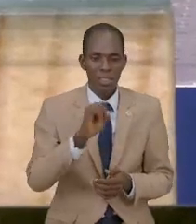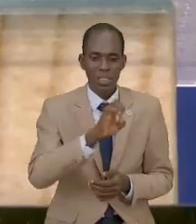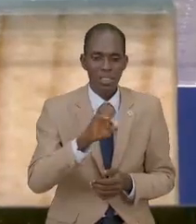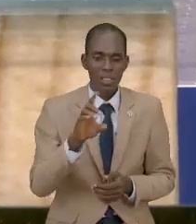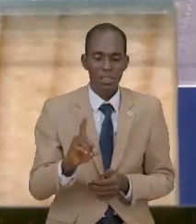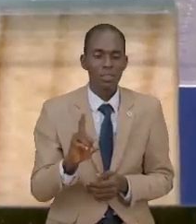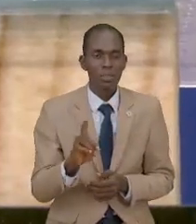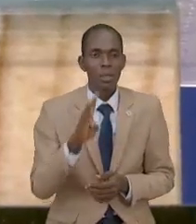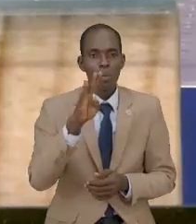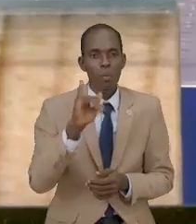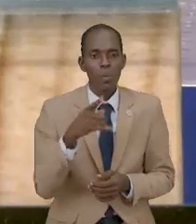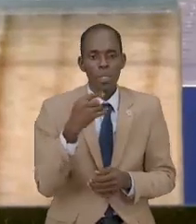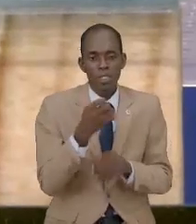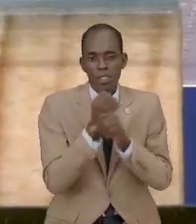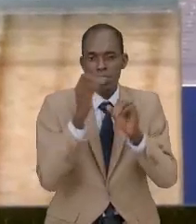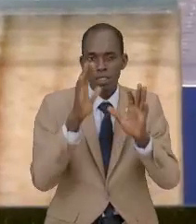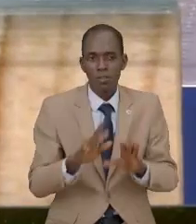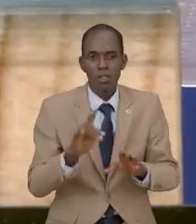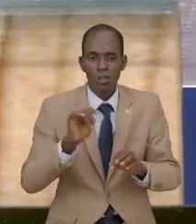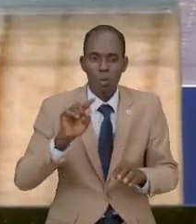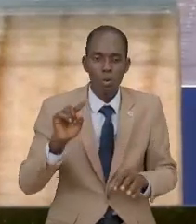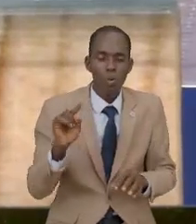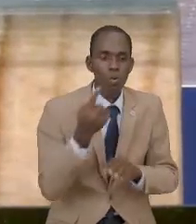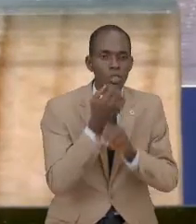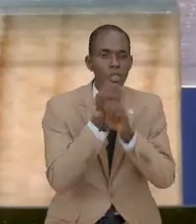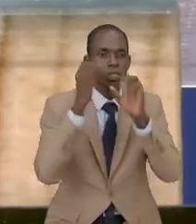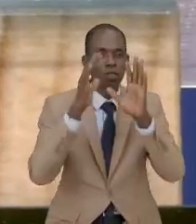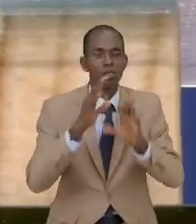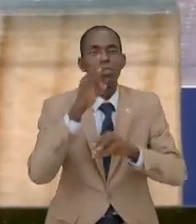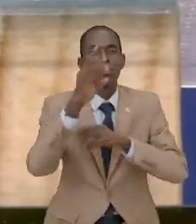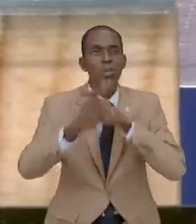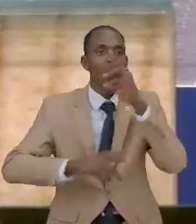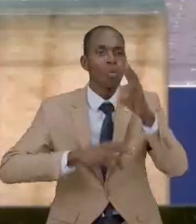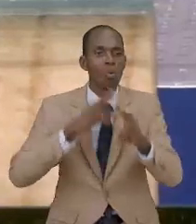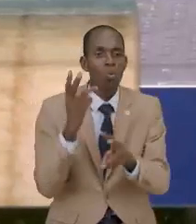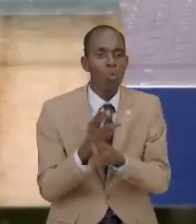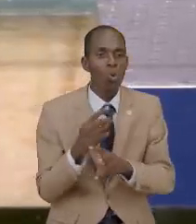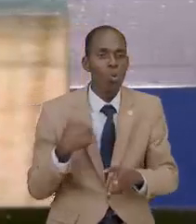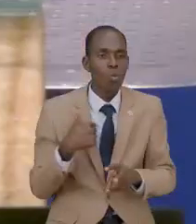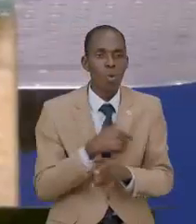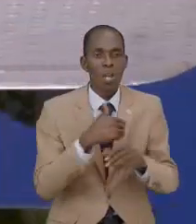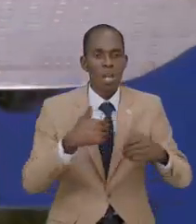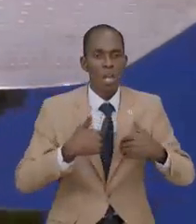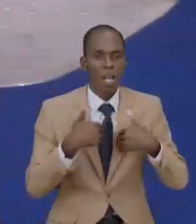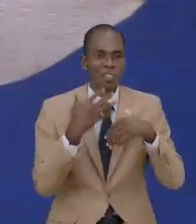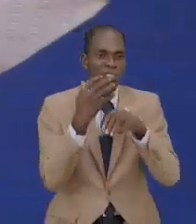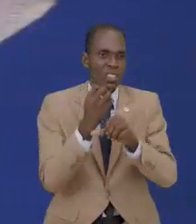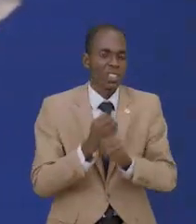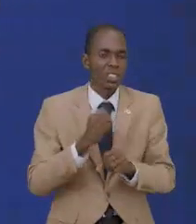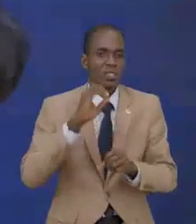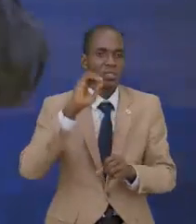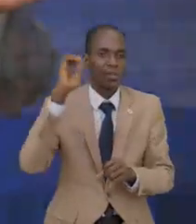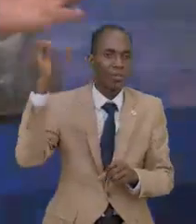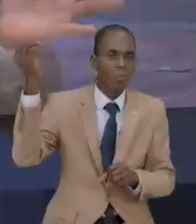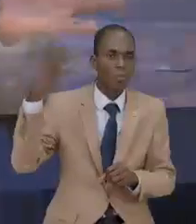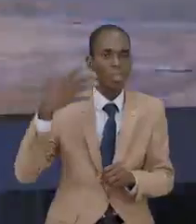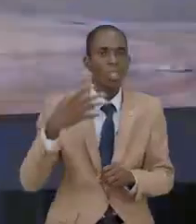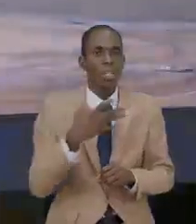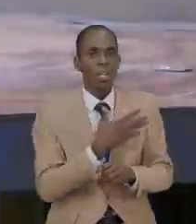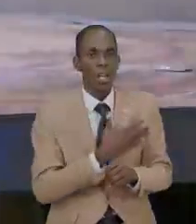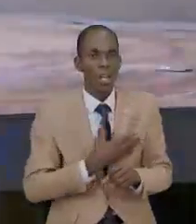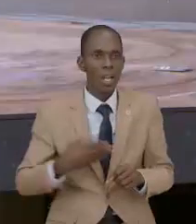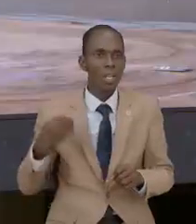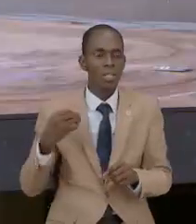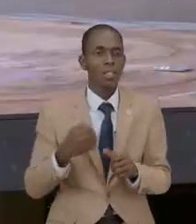the Savior, the only Savior of the world, we have received grace and apostleship for